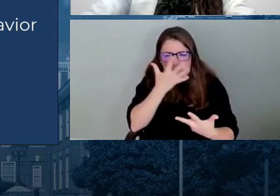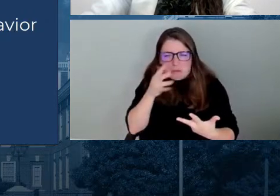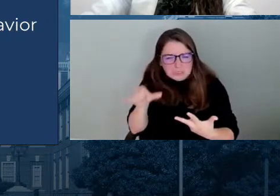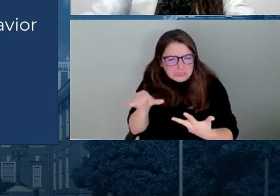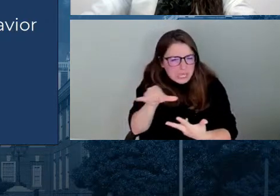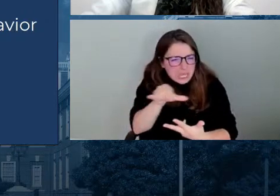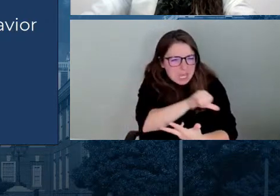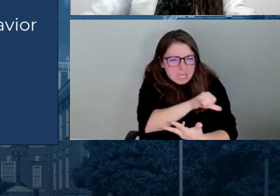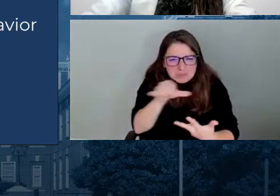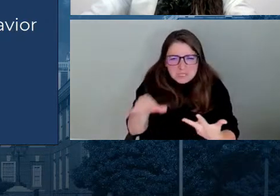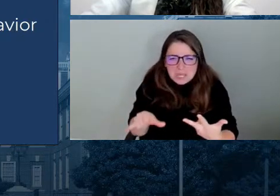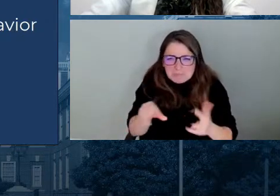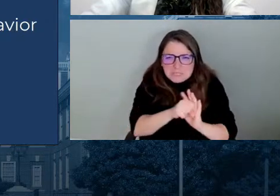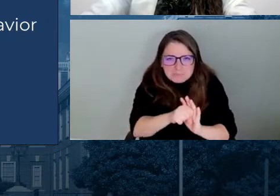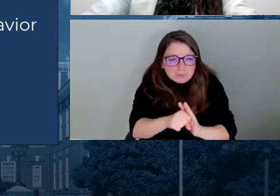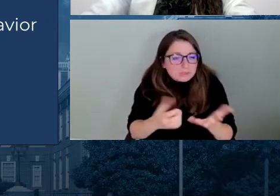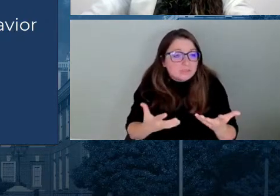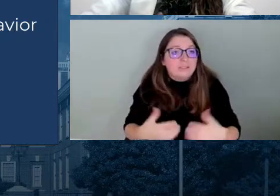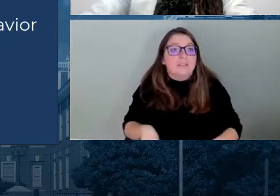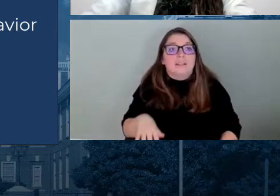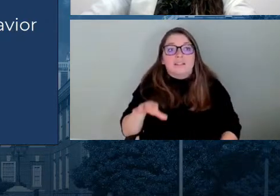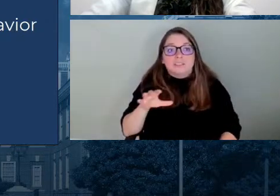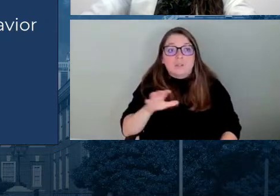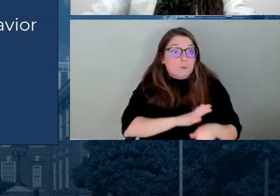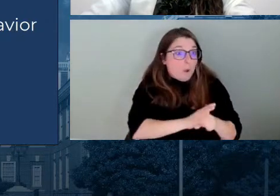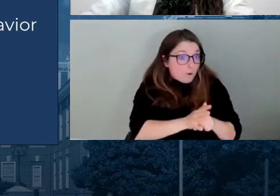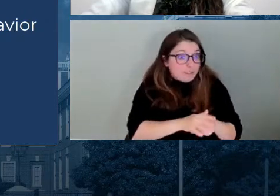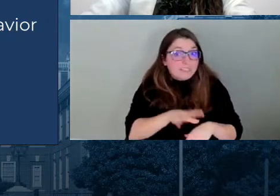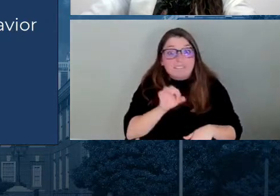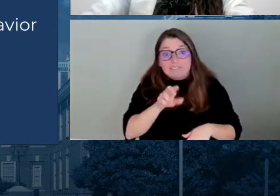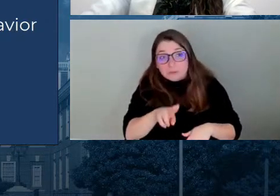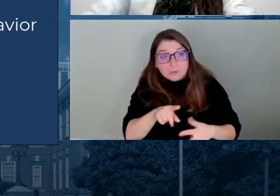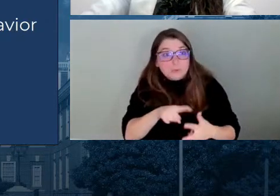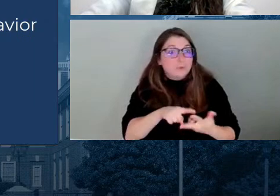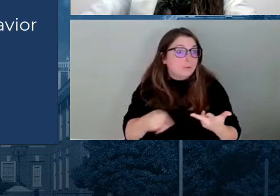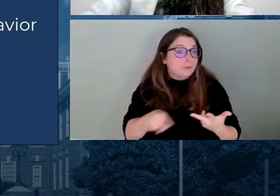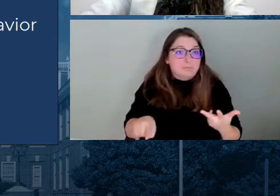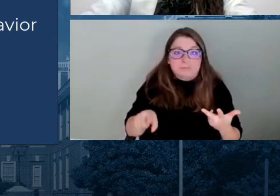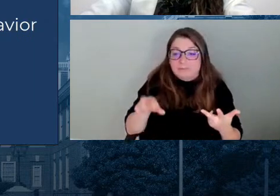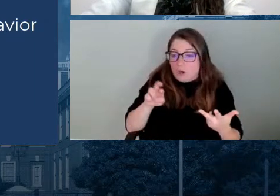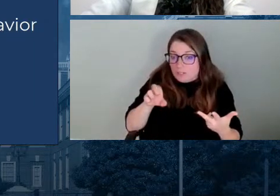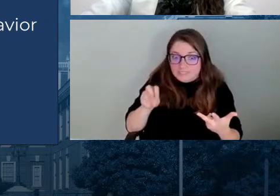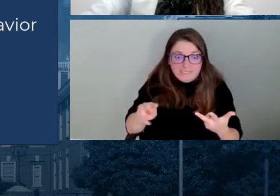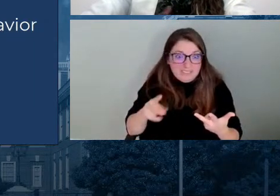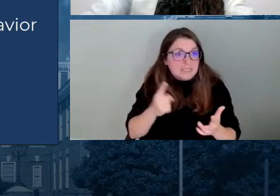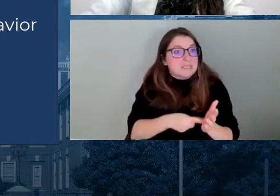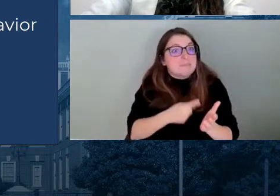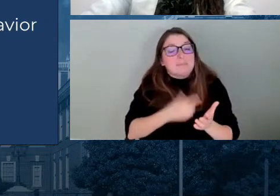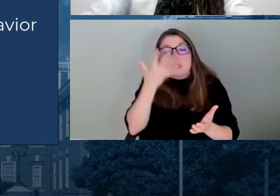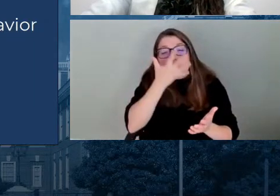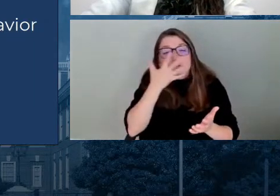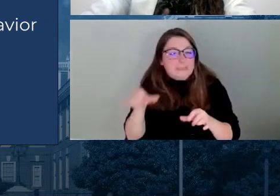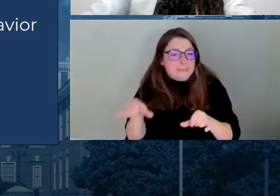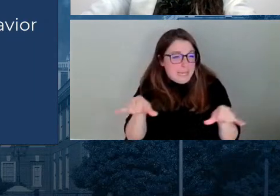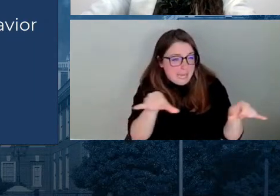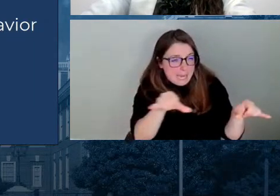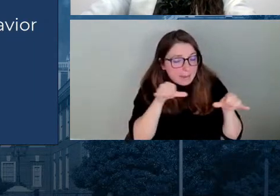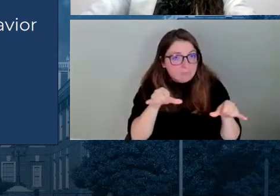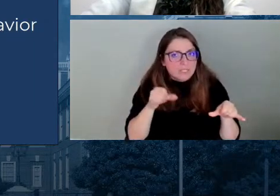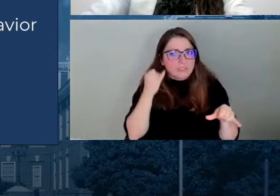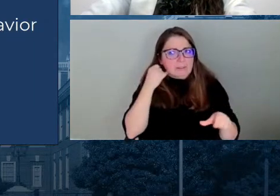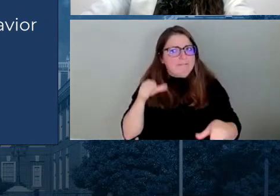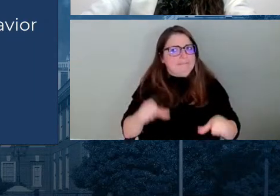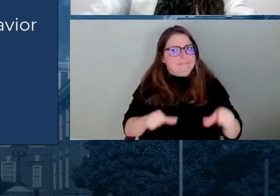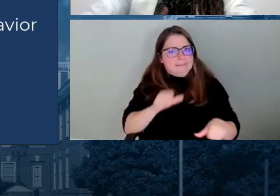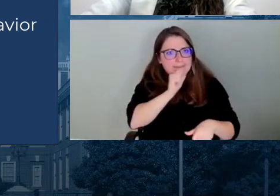find that they are similar to COVID-19 as well, and also to the flu. So as we often say, when in doubt, you can check it out. Get a